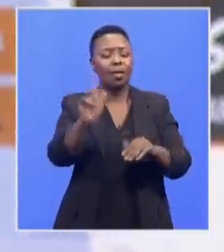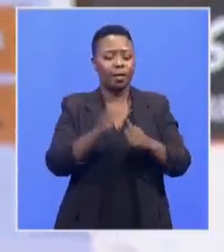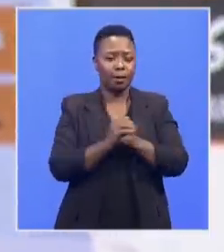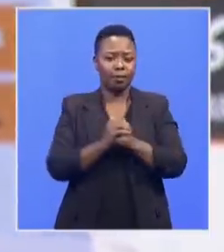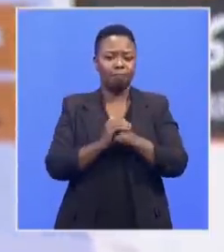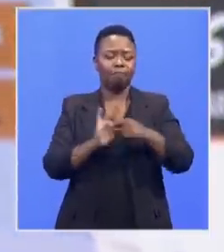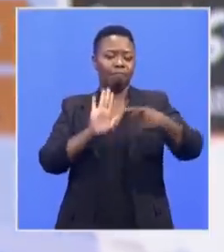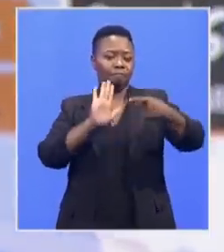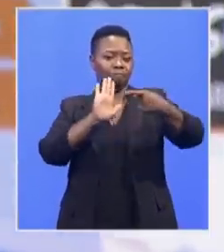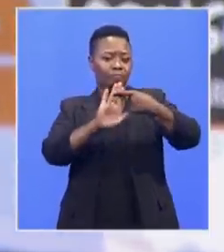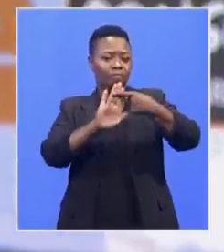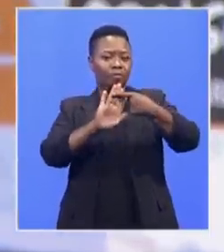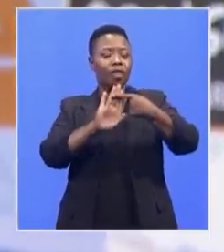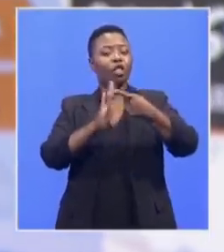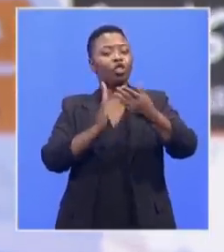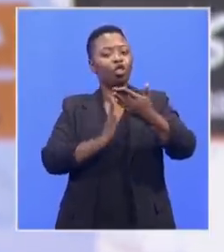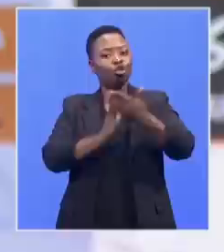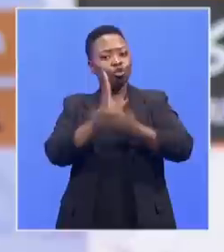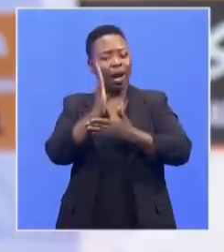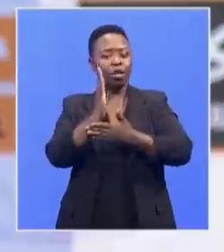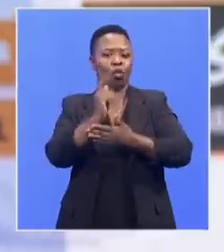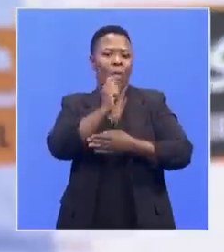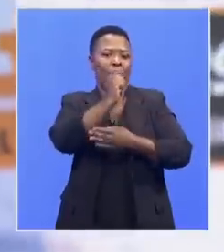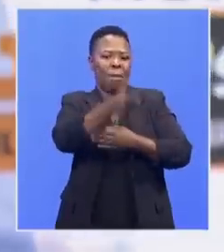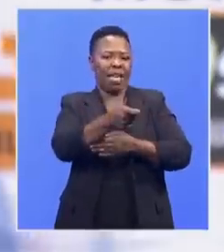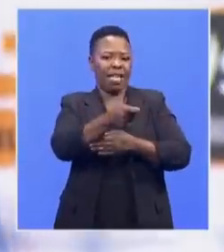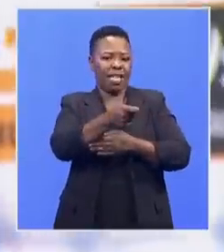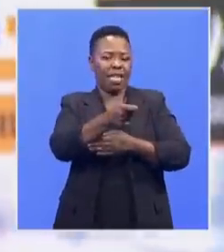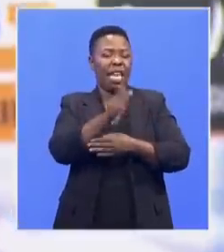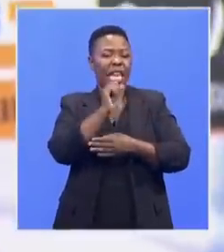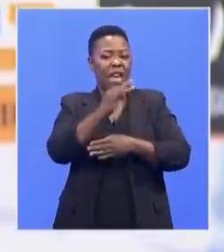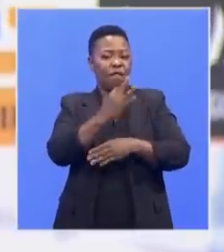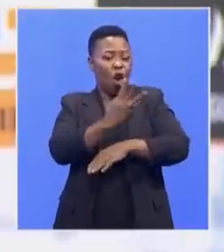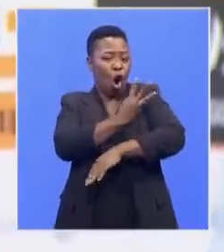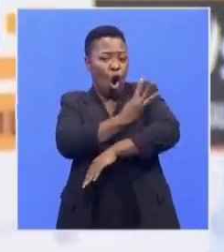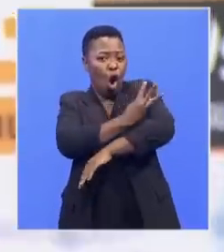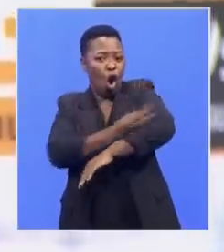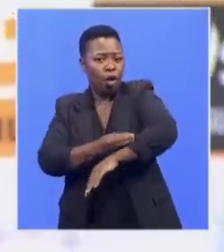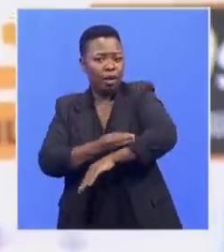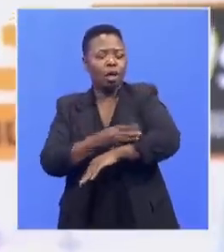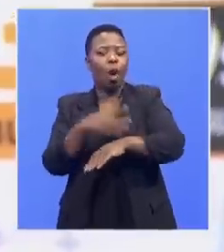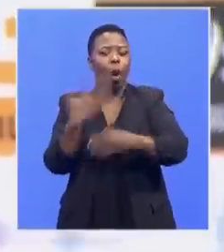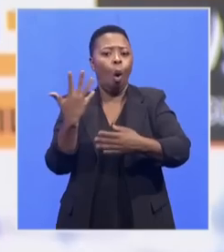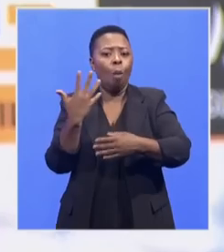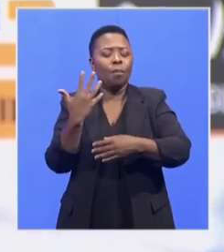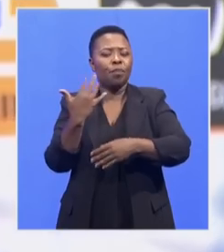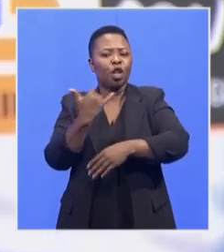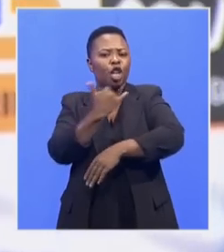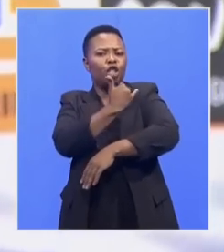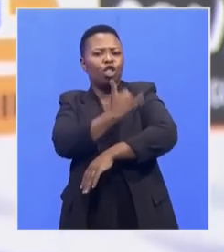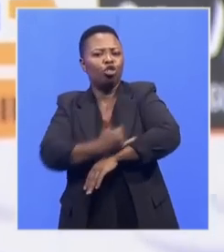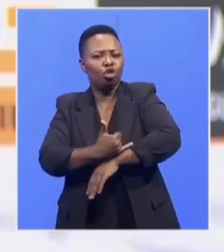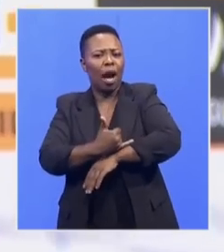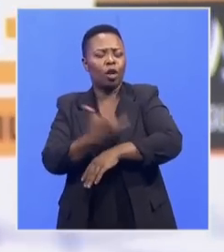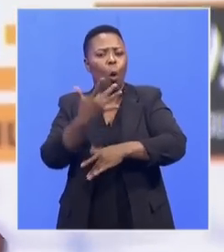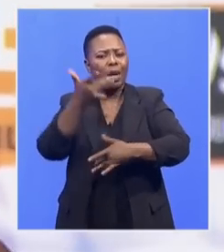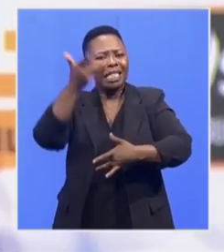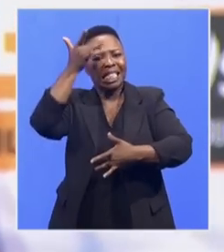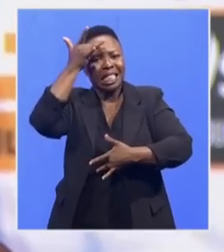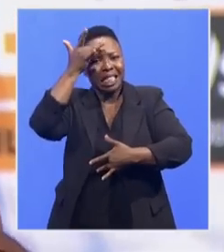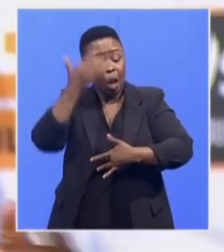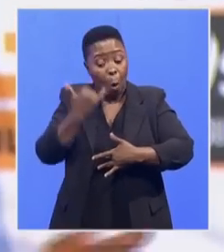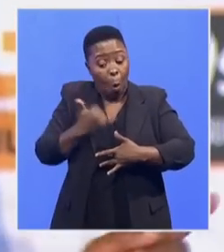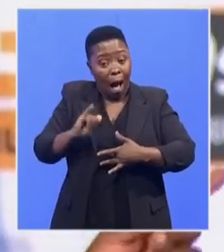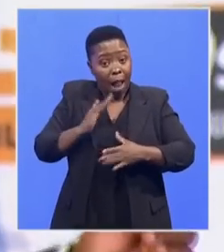right to be compensated if they are injured or become sick on duty. In the past, when